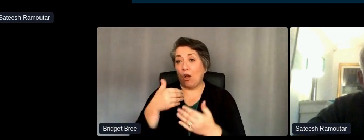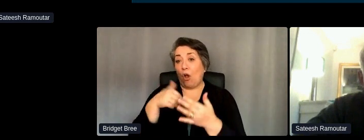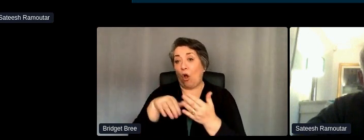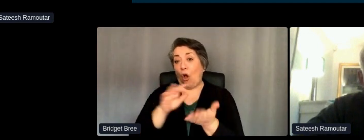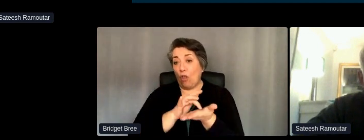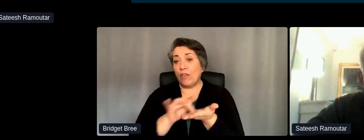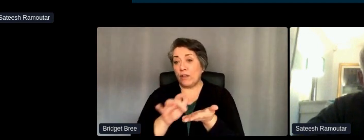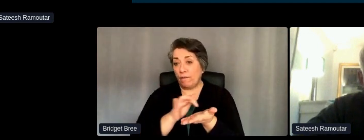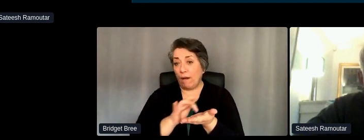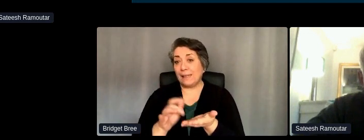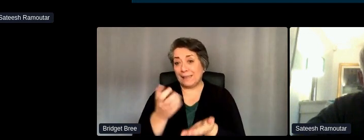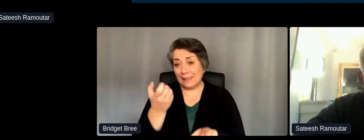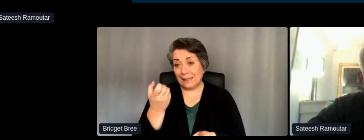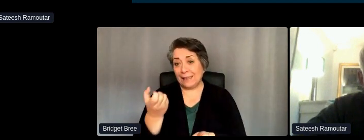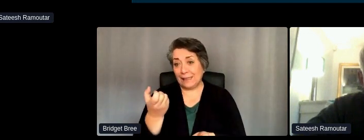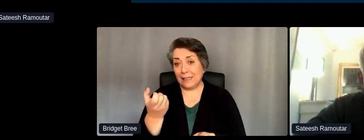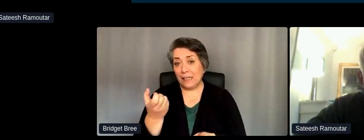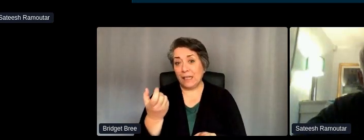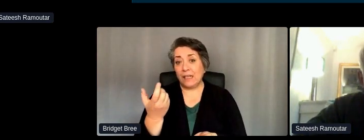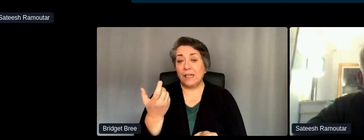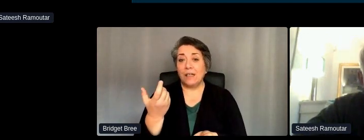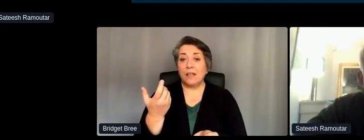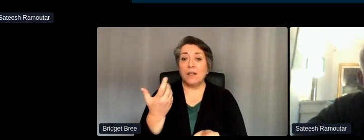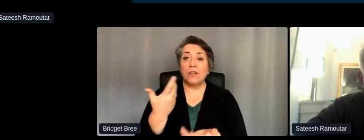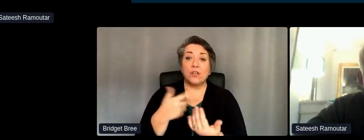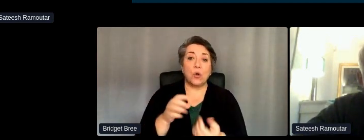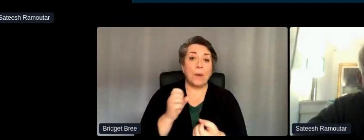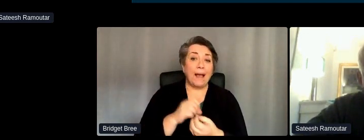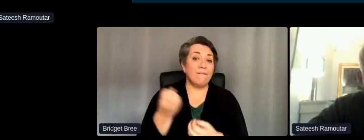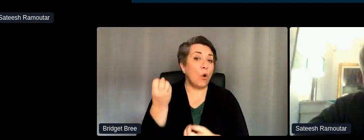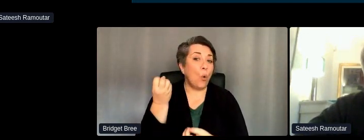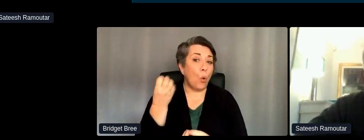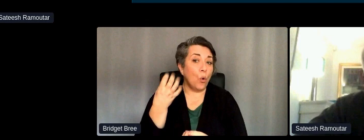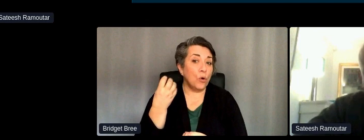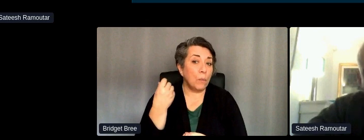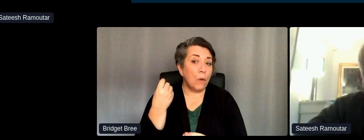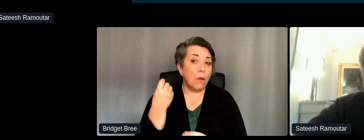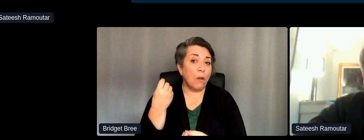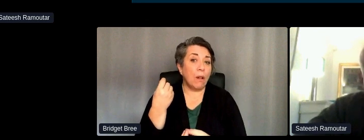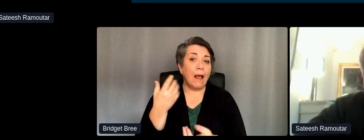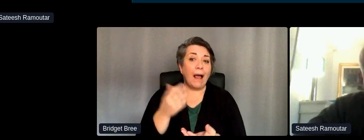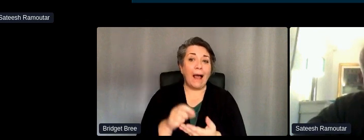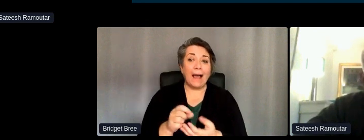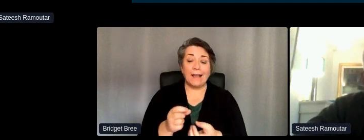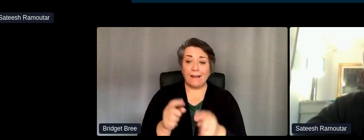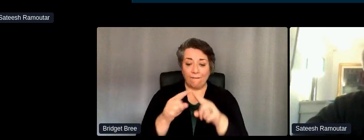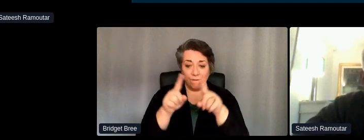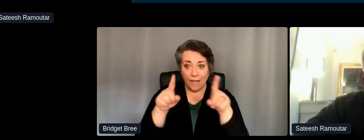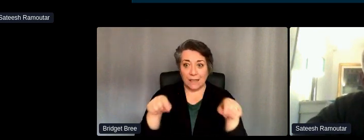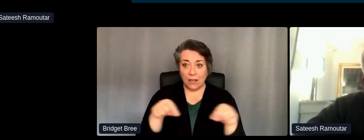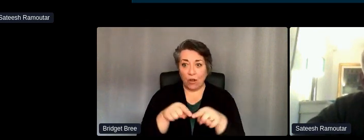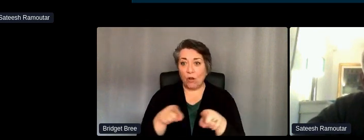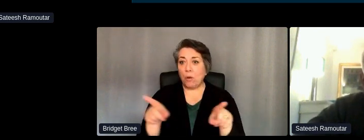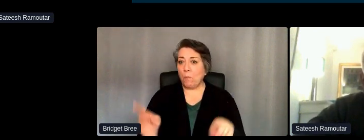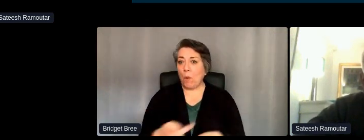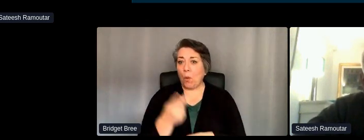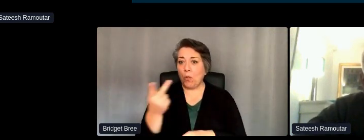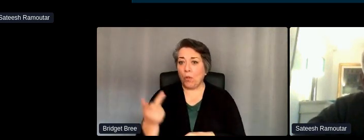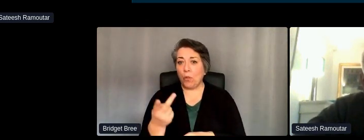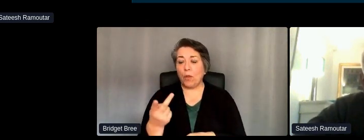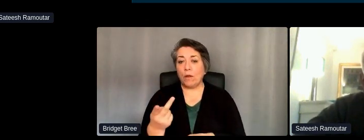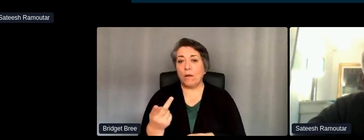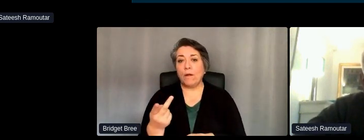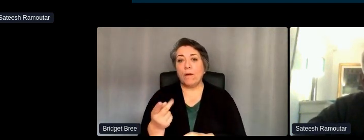we're combining both audible feedback and physical feedback as well. And this is user